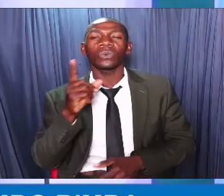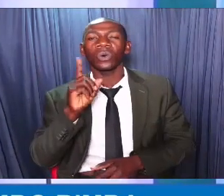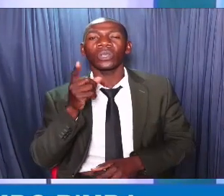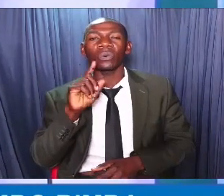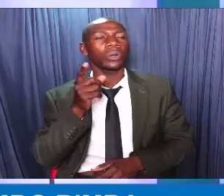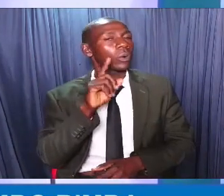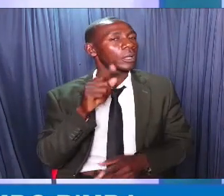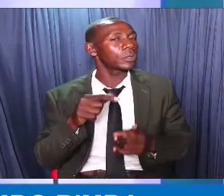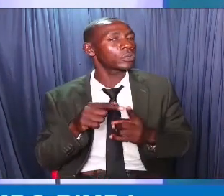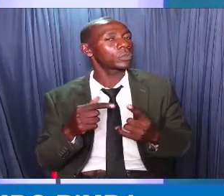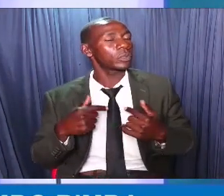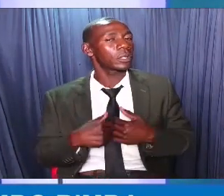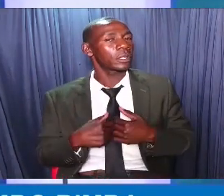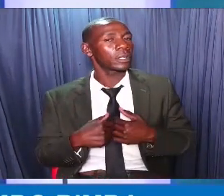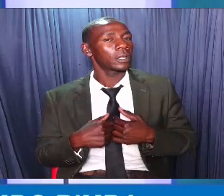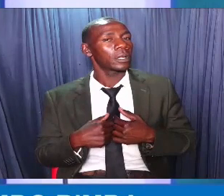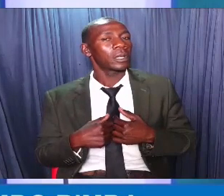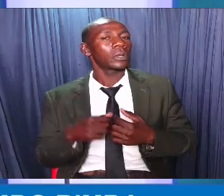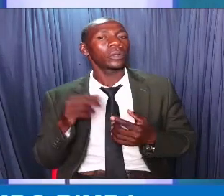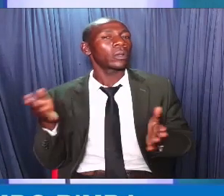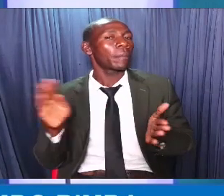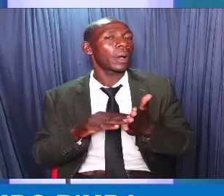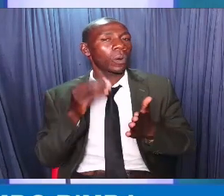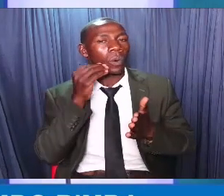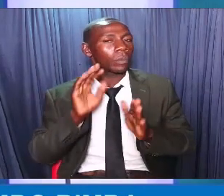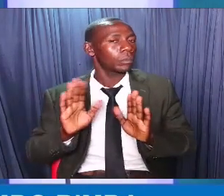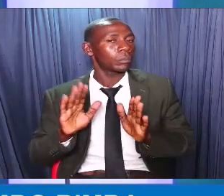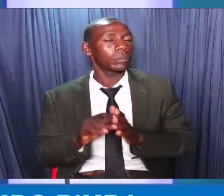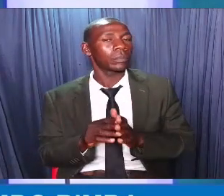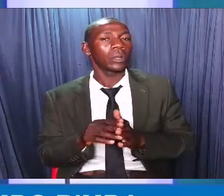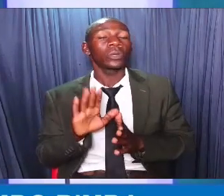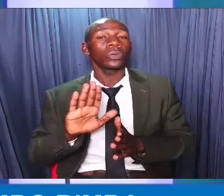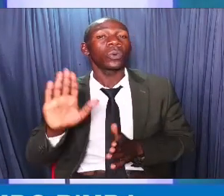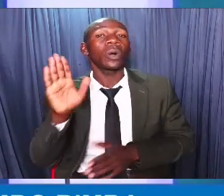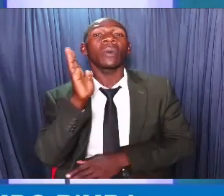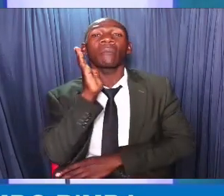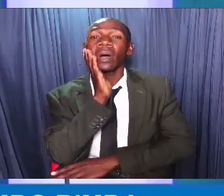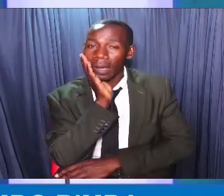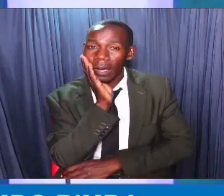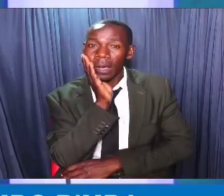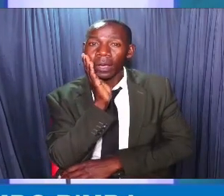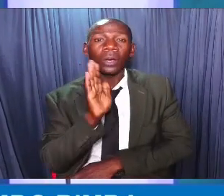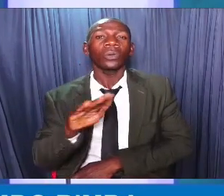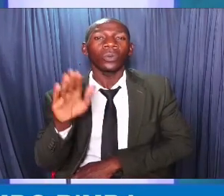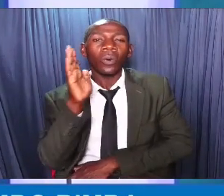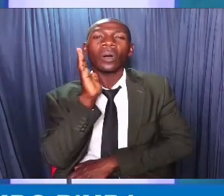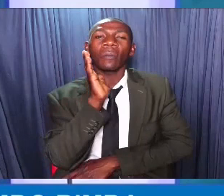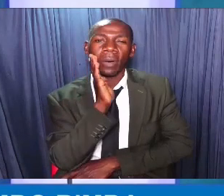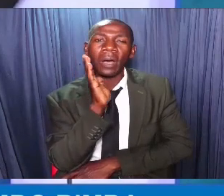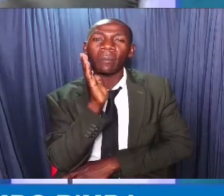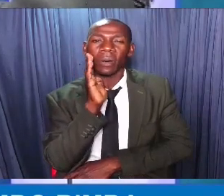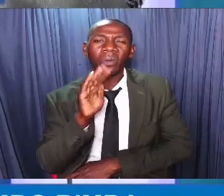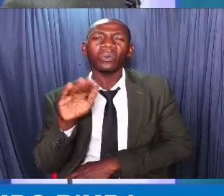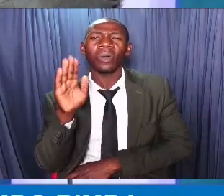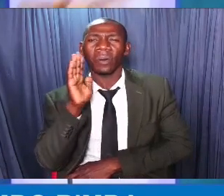sijui. I don't know your mother is warning me. Siendi huko nyumbani. I won't go to your home. Mamako. Your mother. Mama ako nani? Si wewe your, si mama